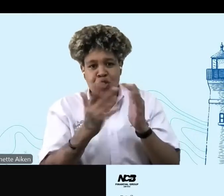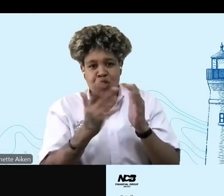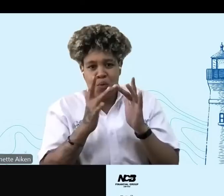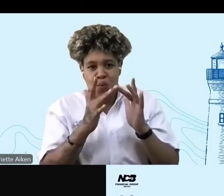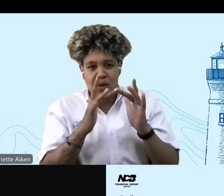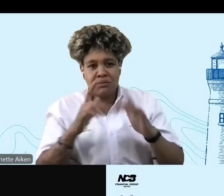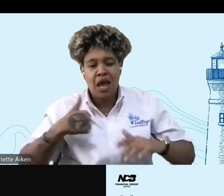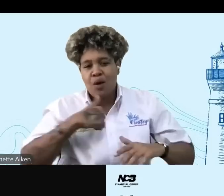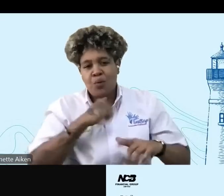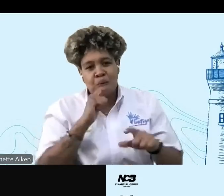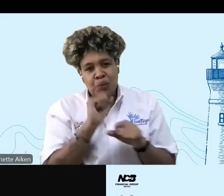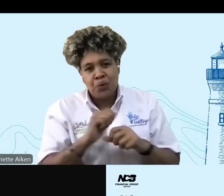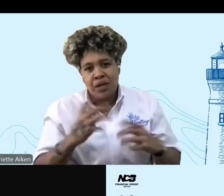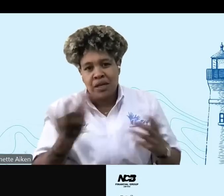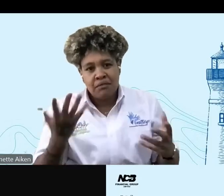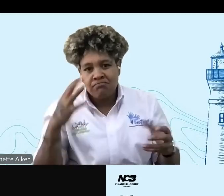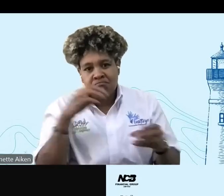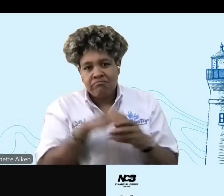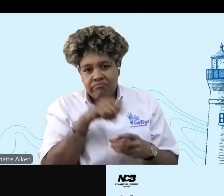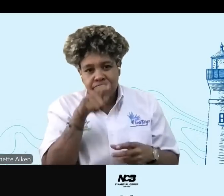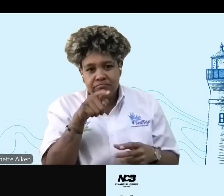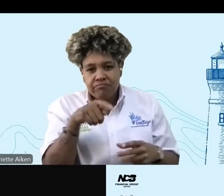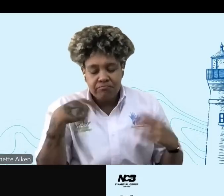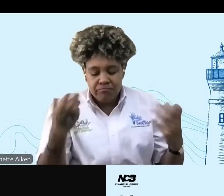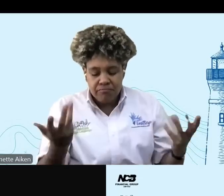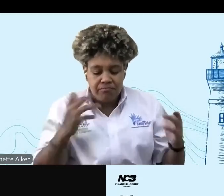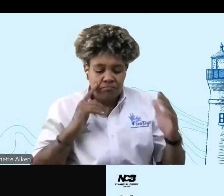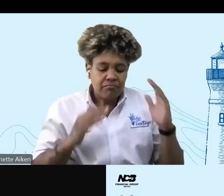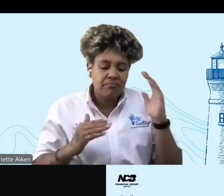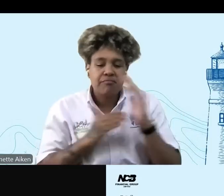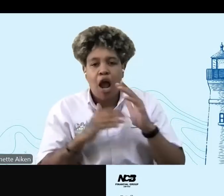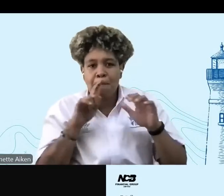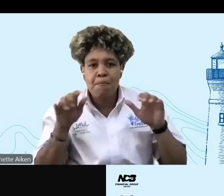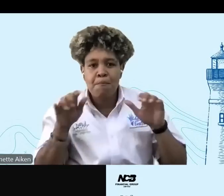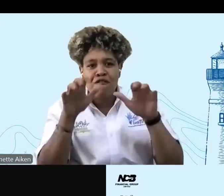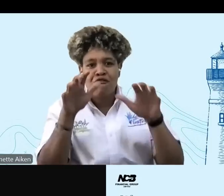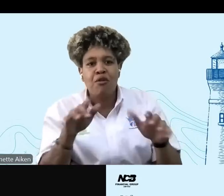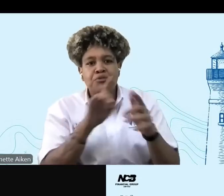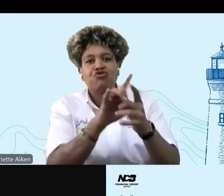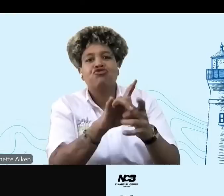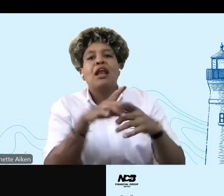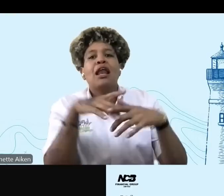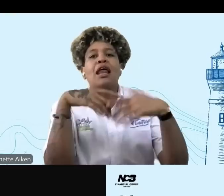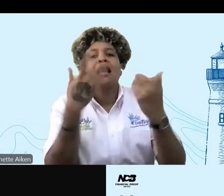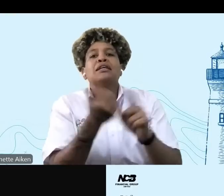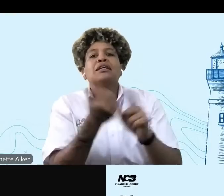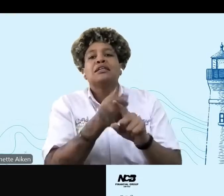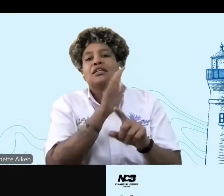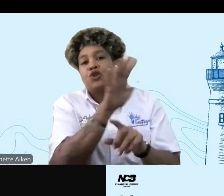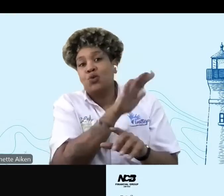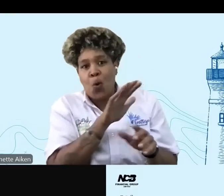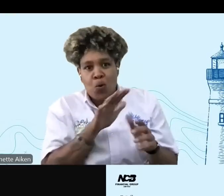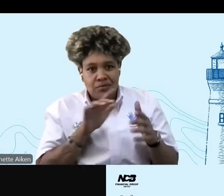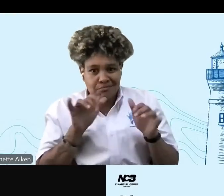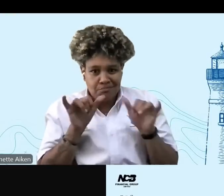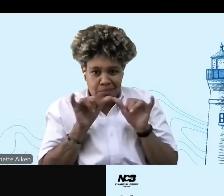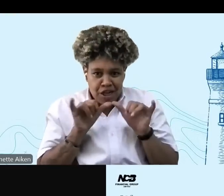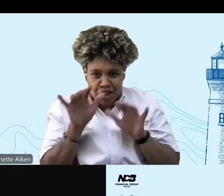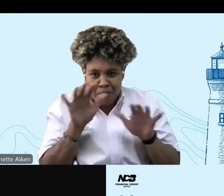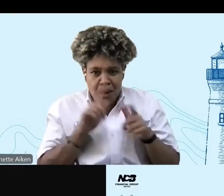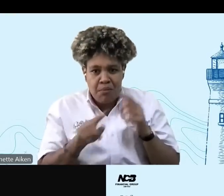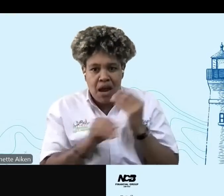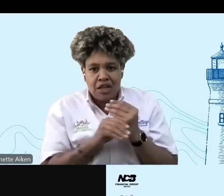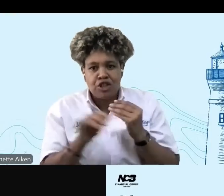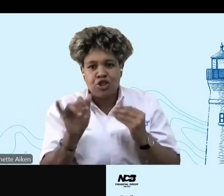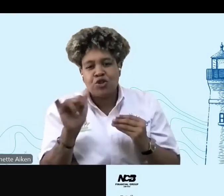we are among the top performers in terms of those metrics. And additionally,